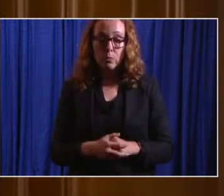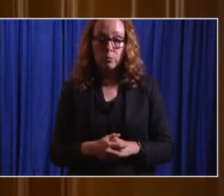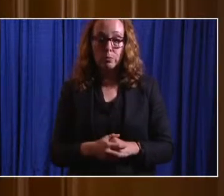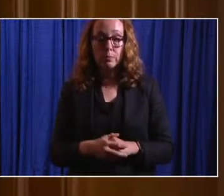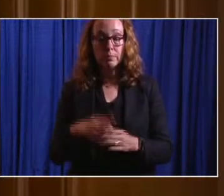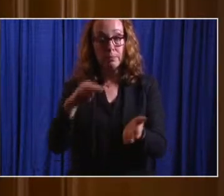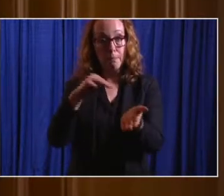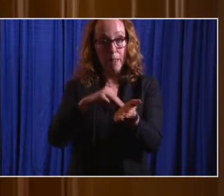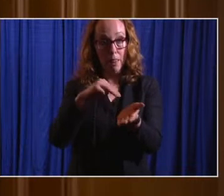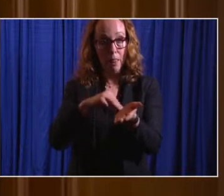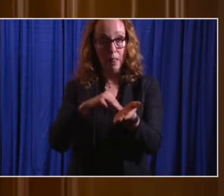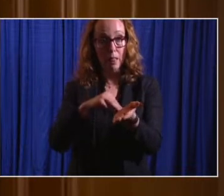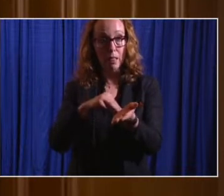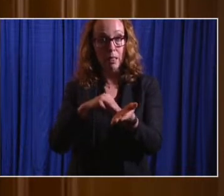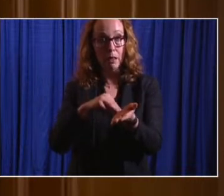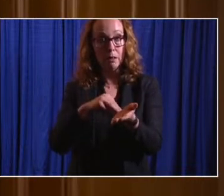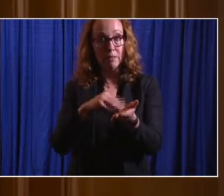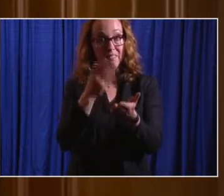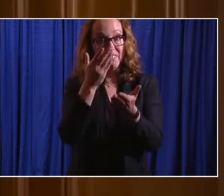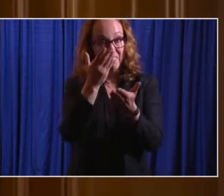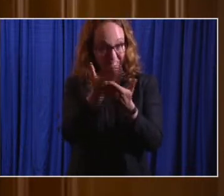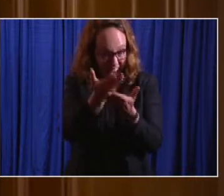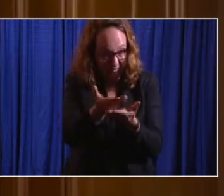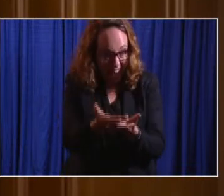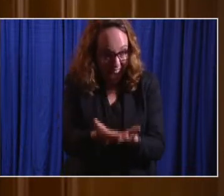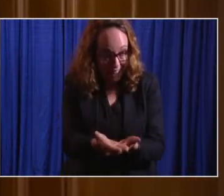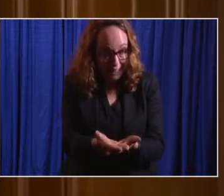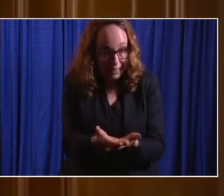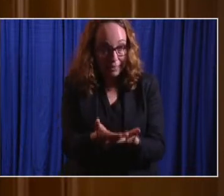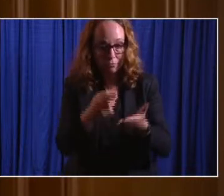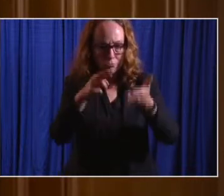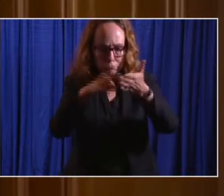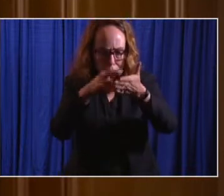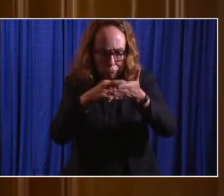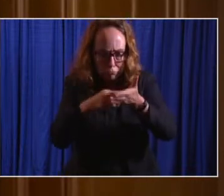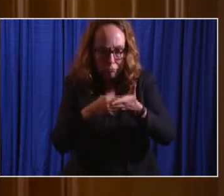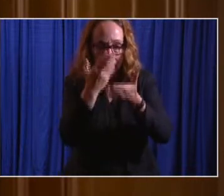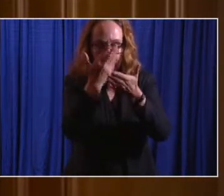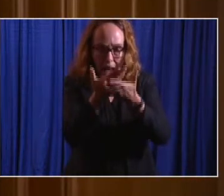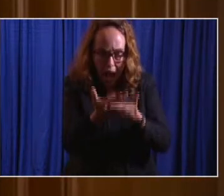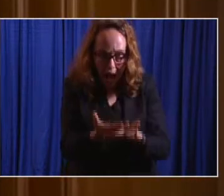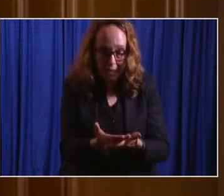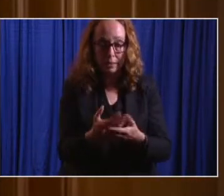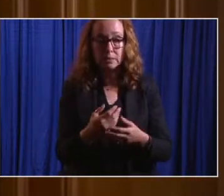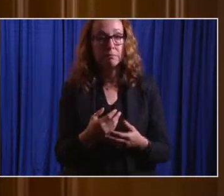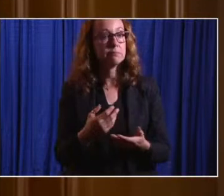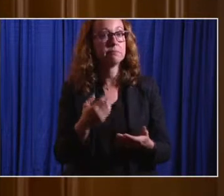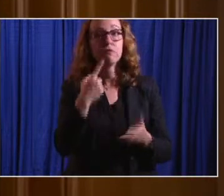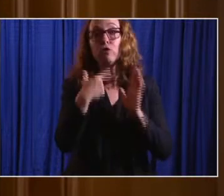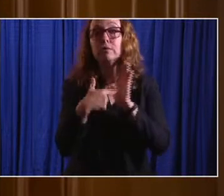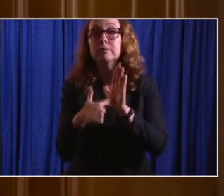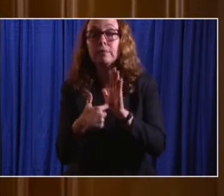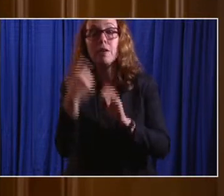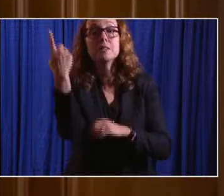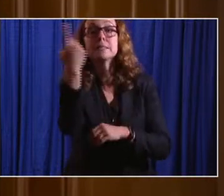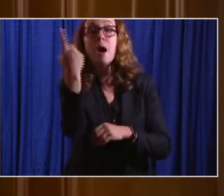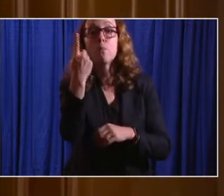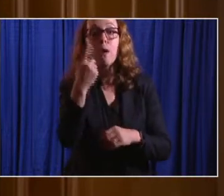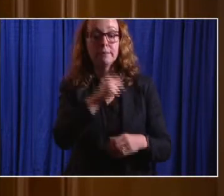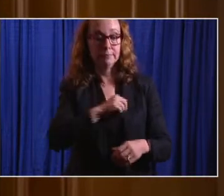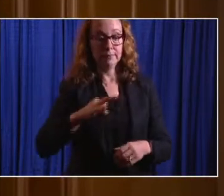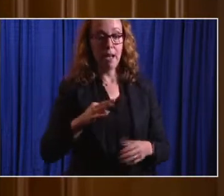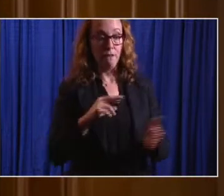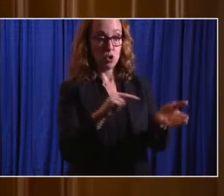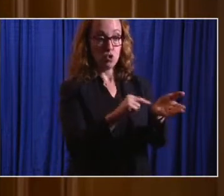medical facts. When we say someone who is working in a nursing home who are now